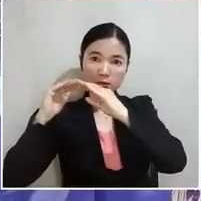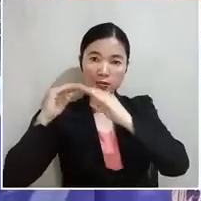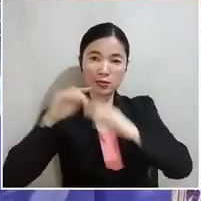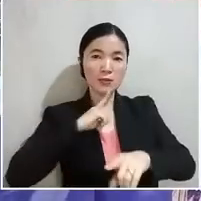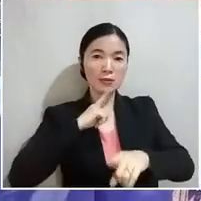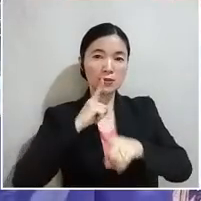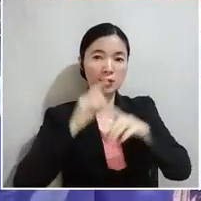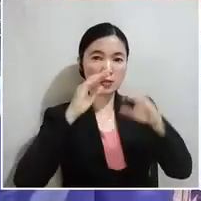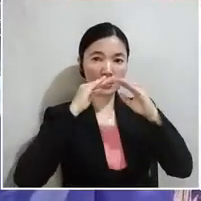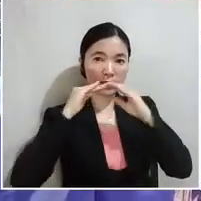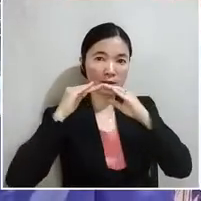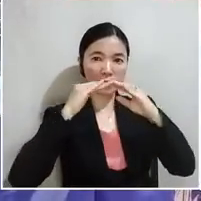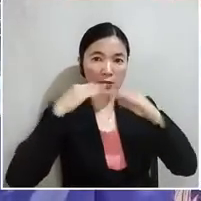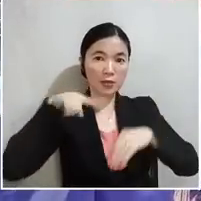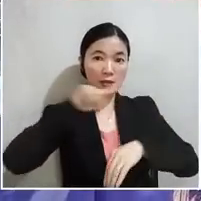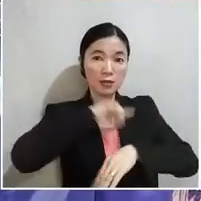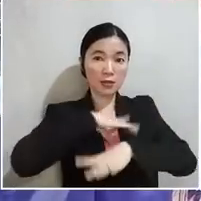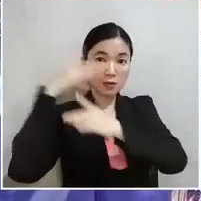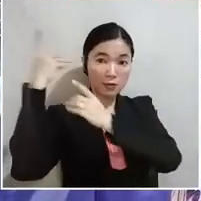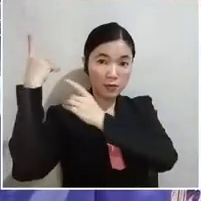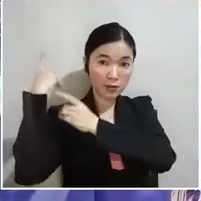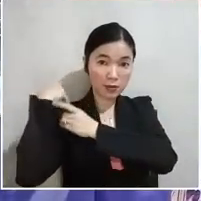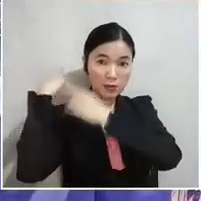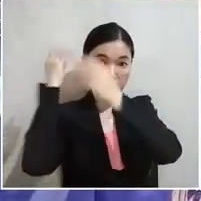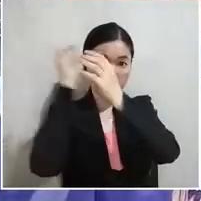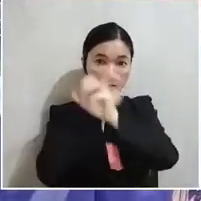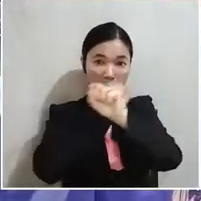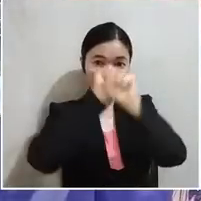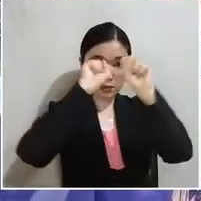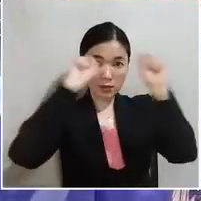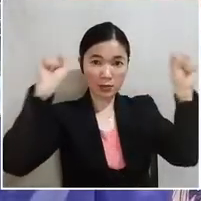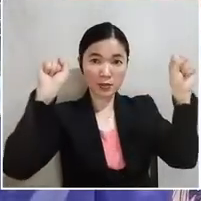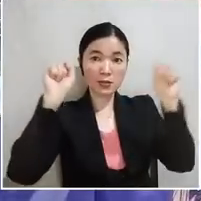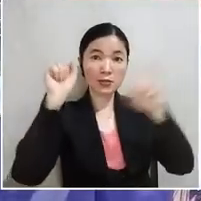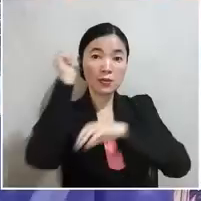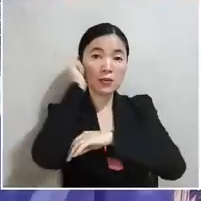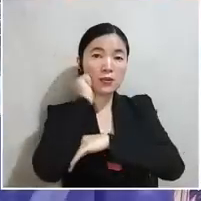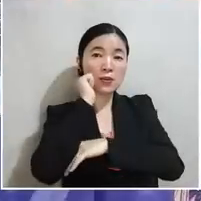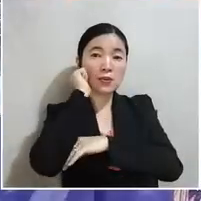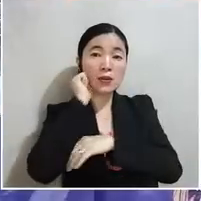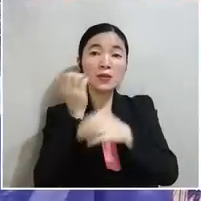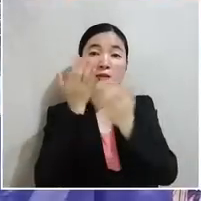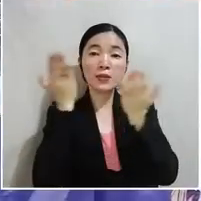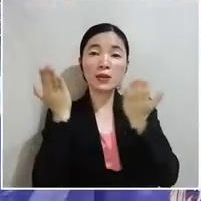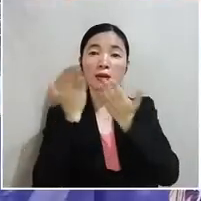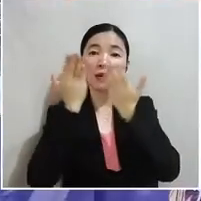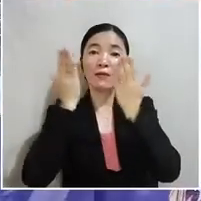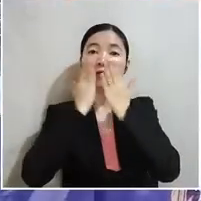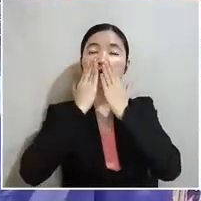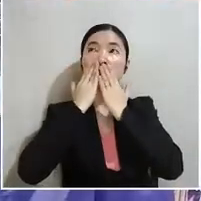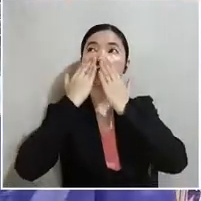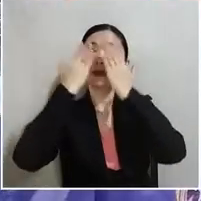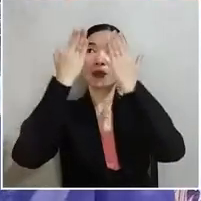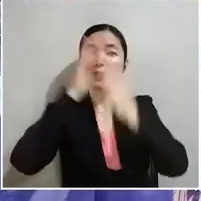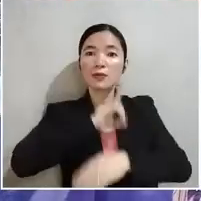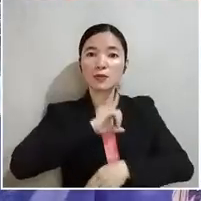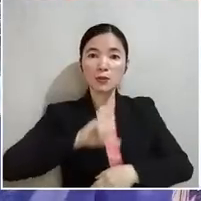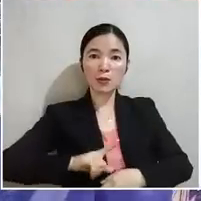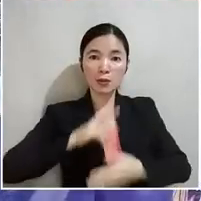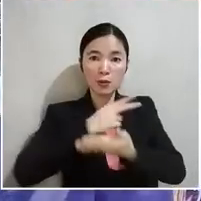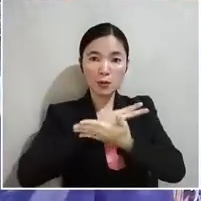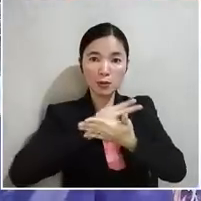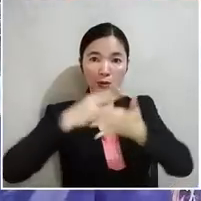and just, our duty and our salvation, always and everywhere to give you thanks, Lord, Holy